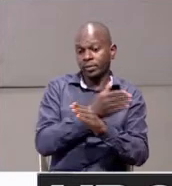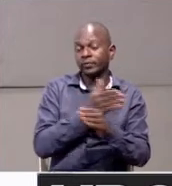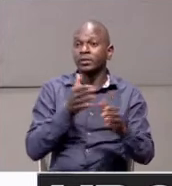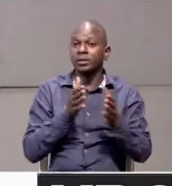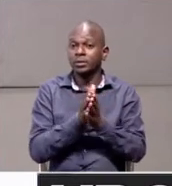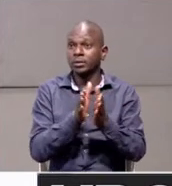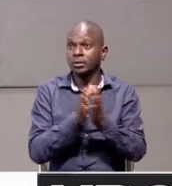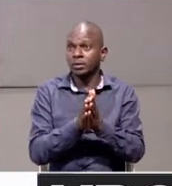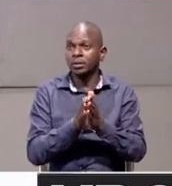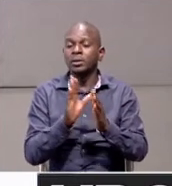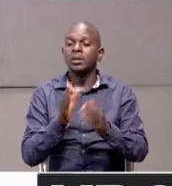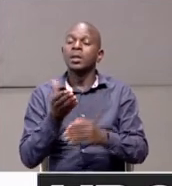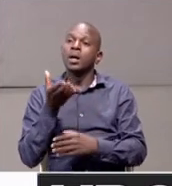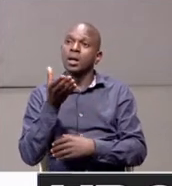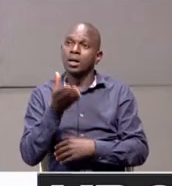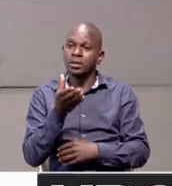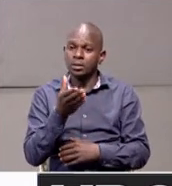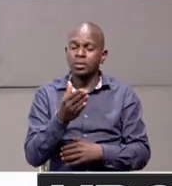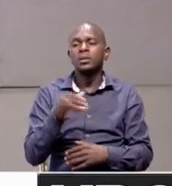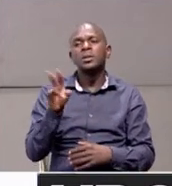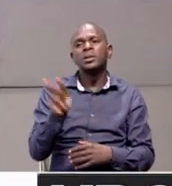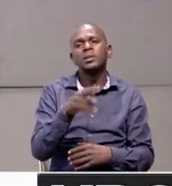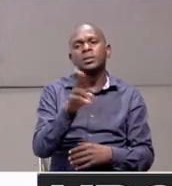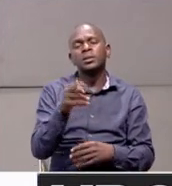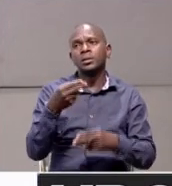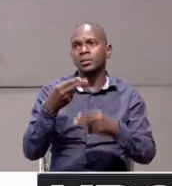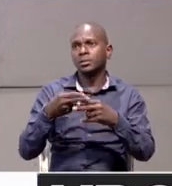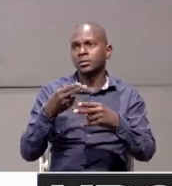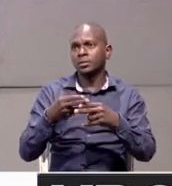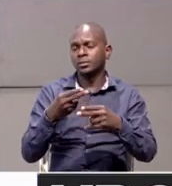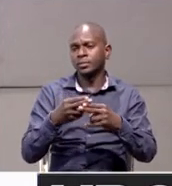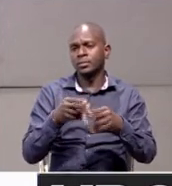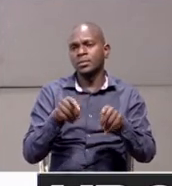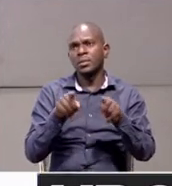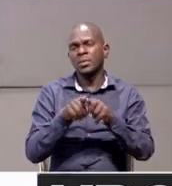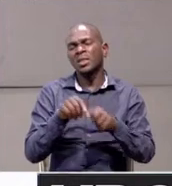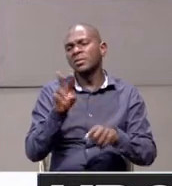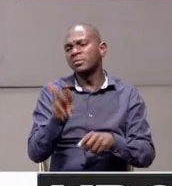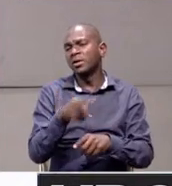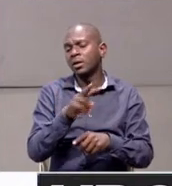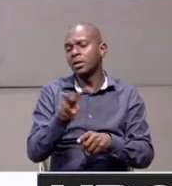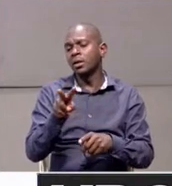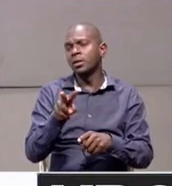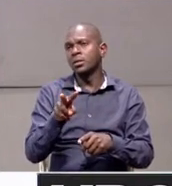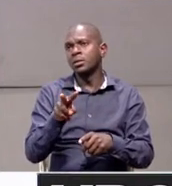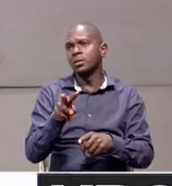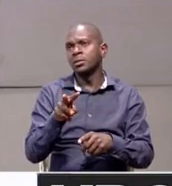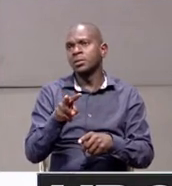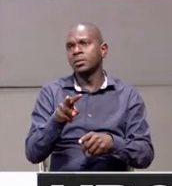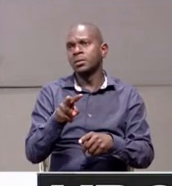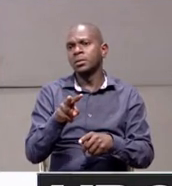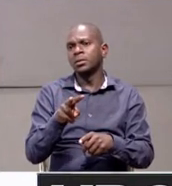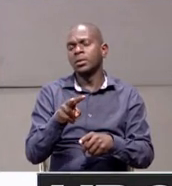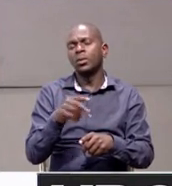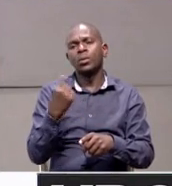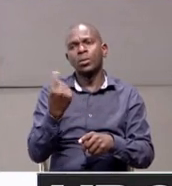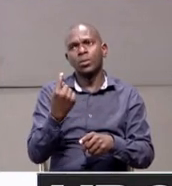that we always have similar names. Names, even if they're similar, does not, they are not the only